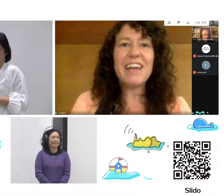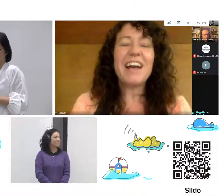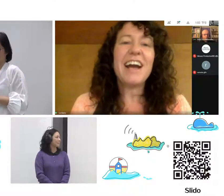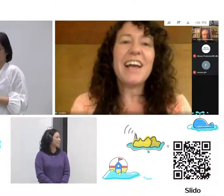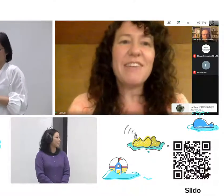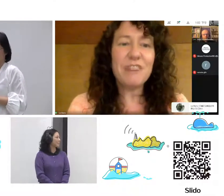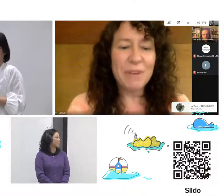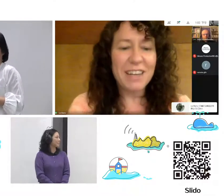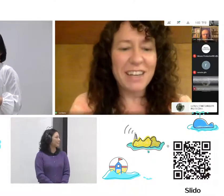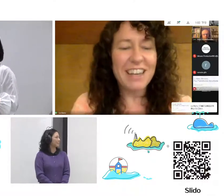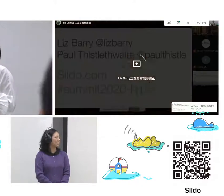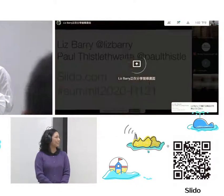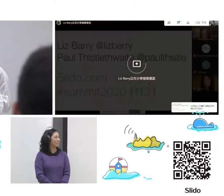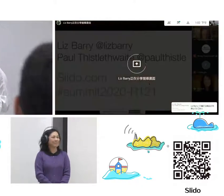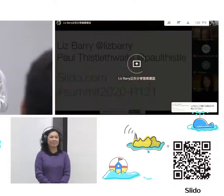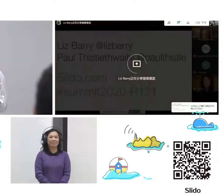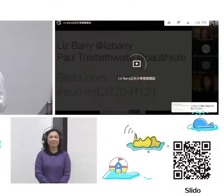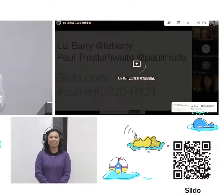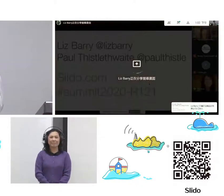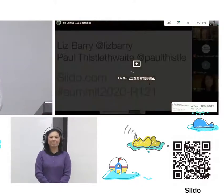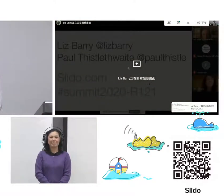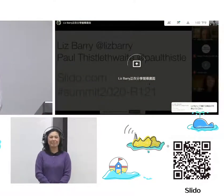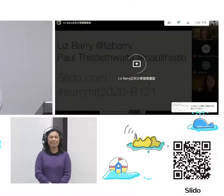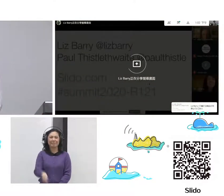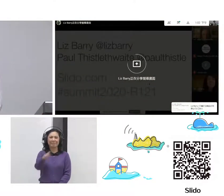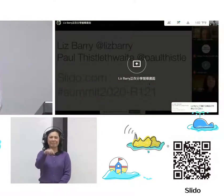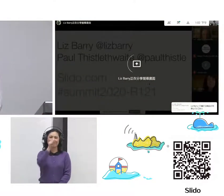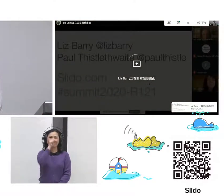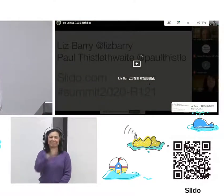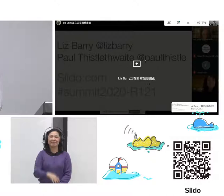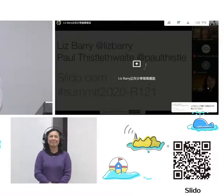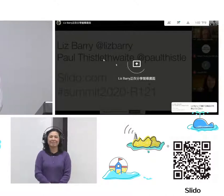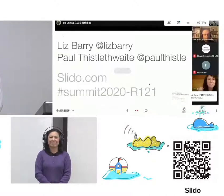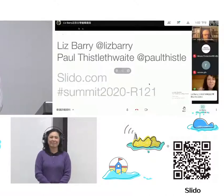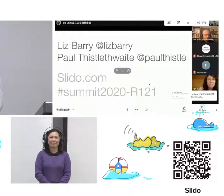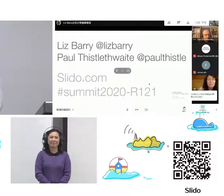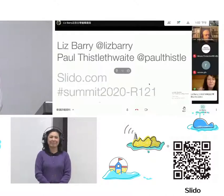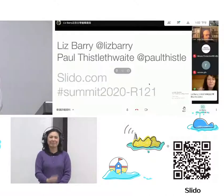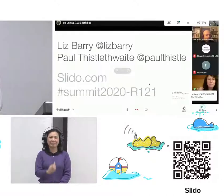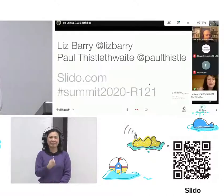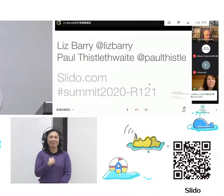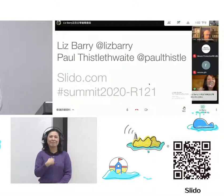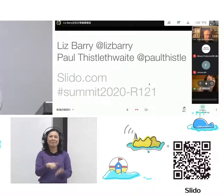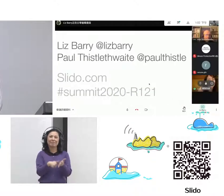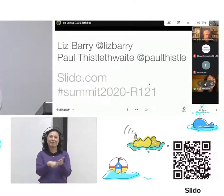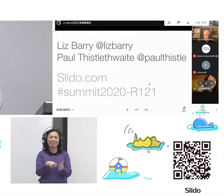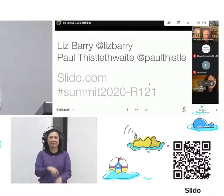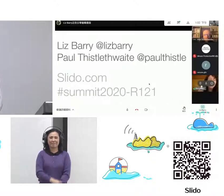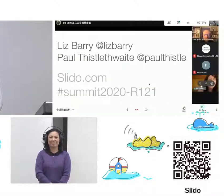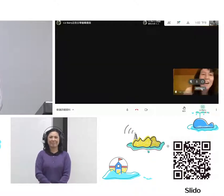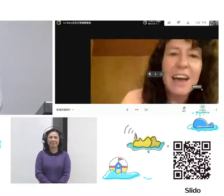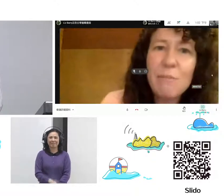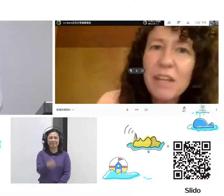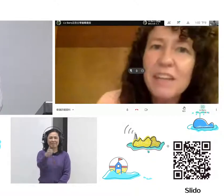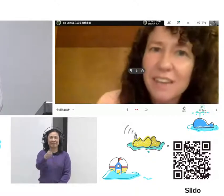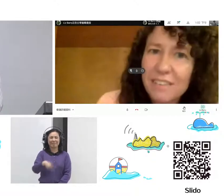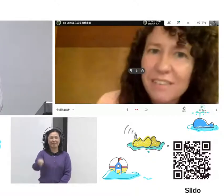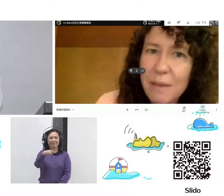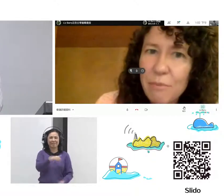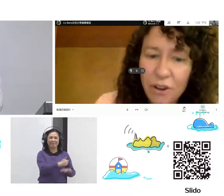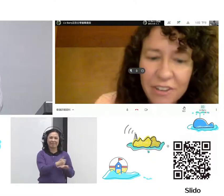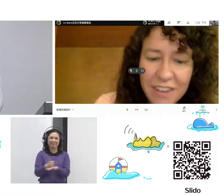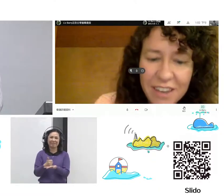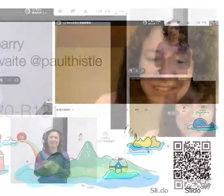Great. Hi everybody. My name is Liz Barry. Thank you so much for having us today. I'm a